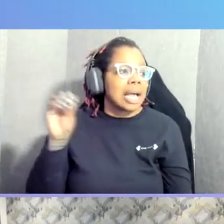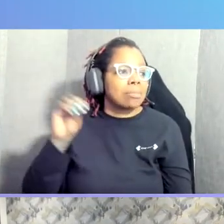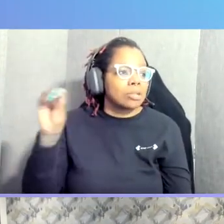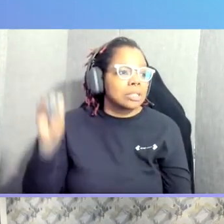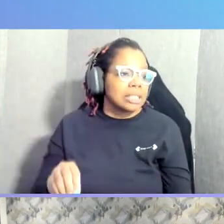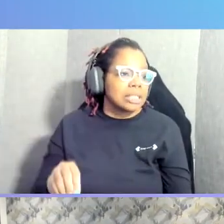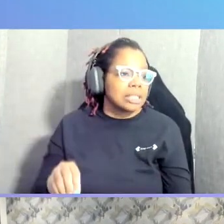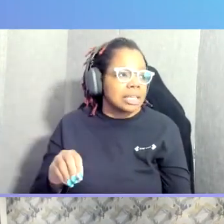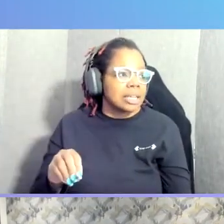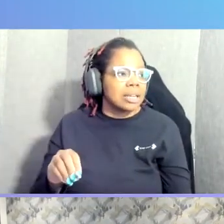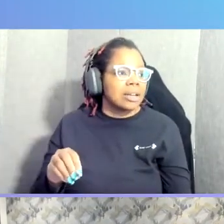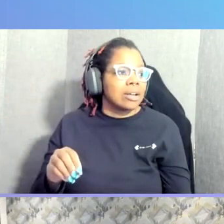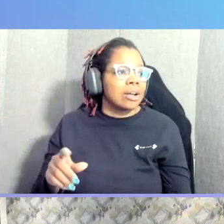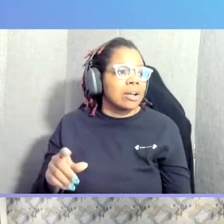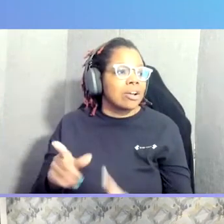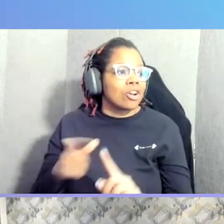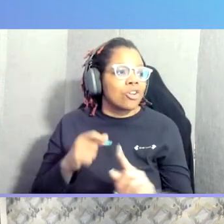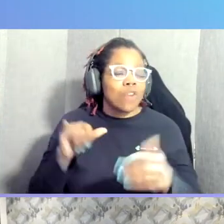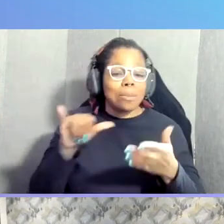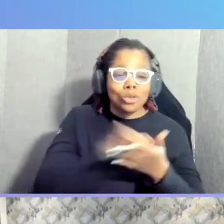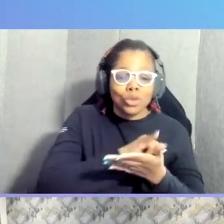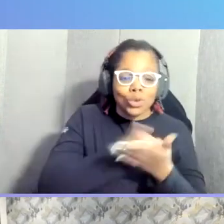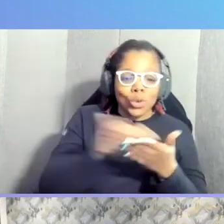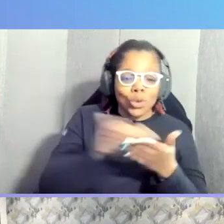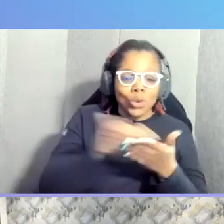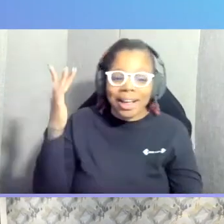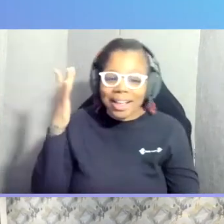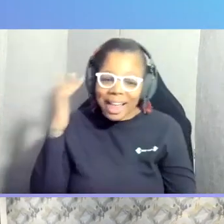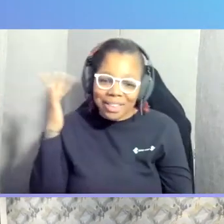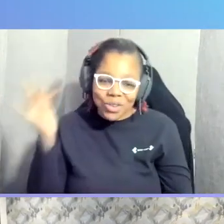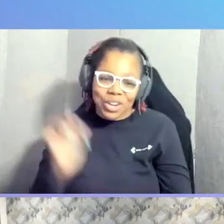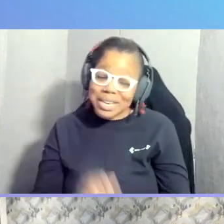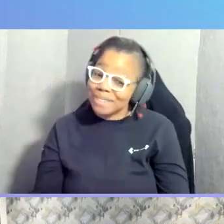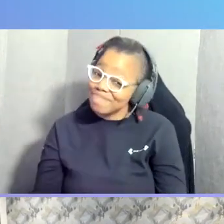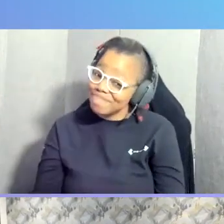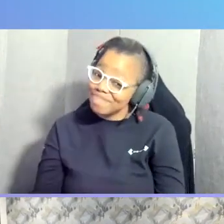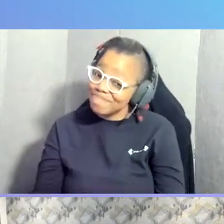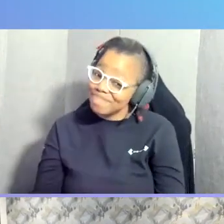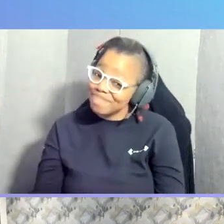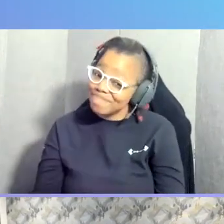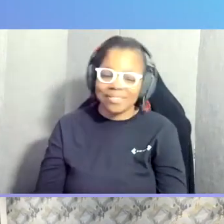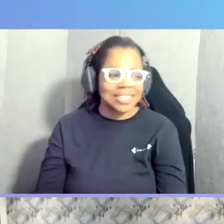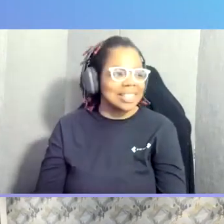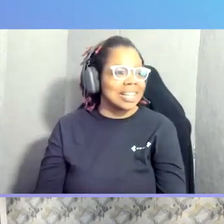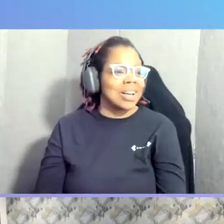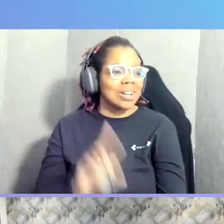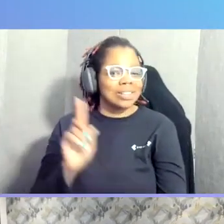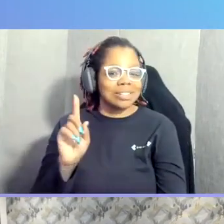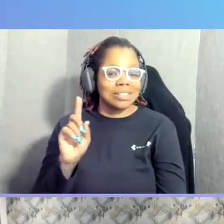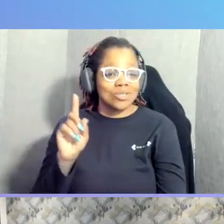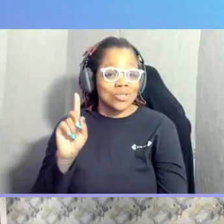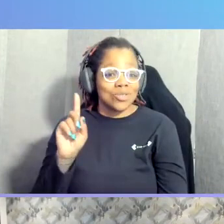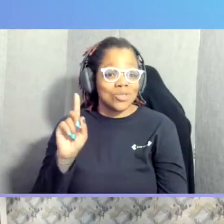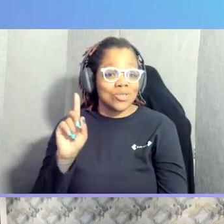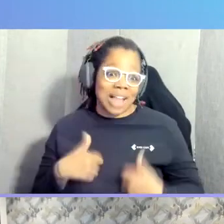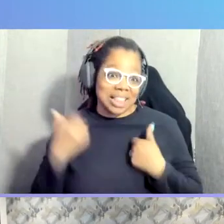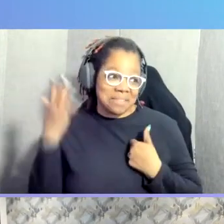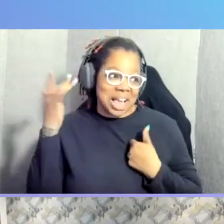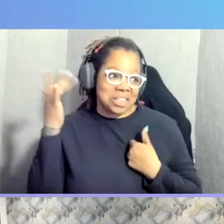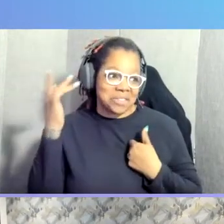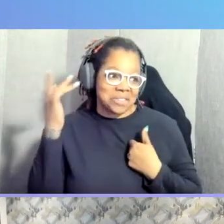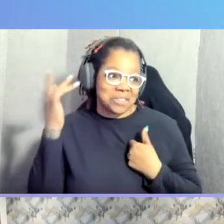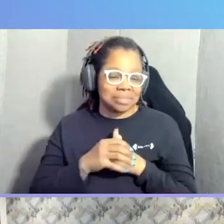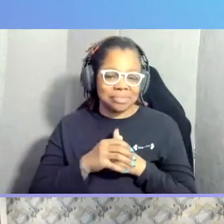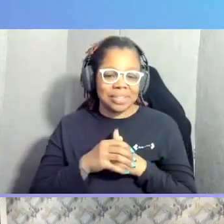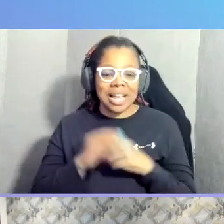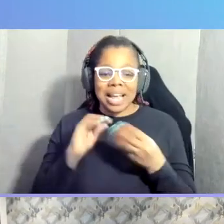them came out of New York and California, where I am right now. I'm located in California. The